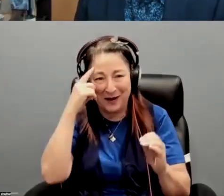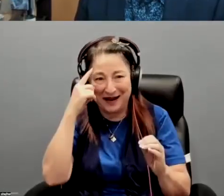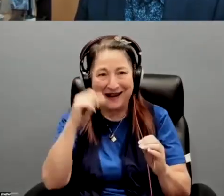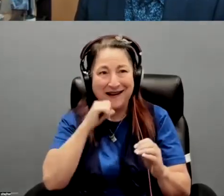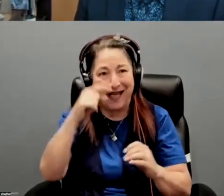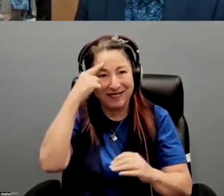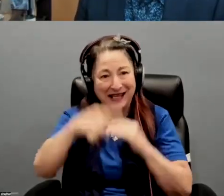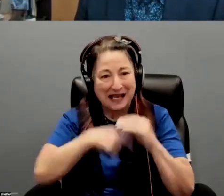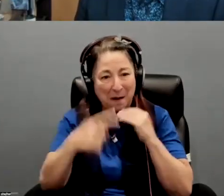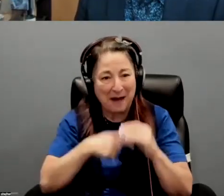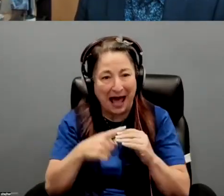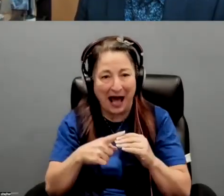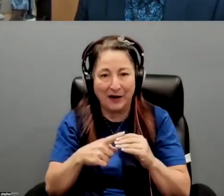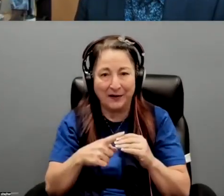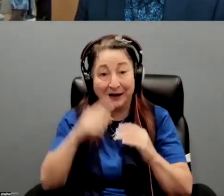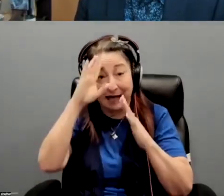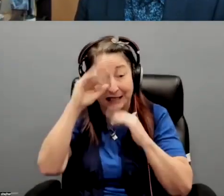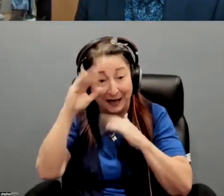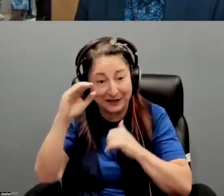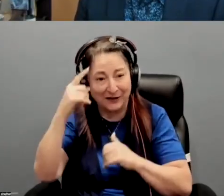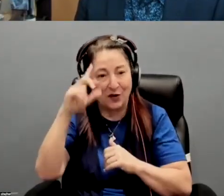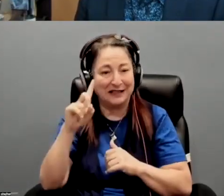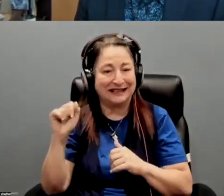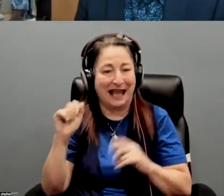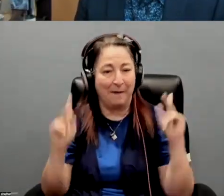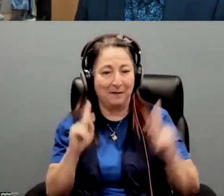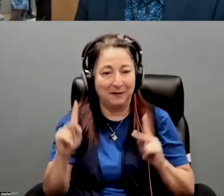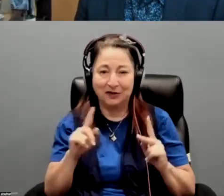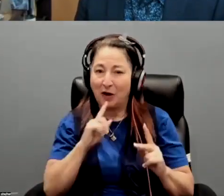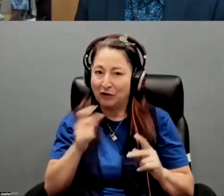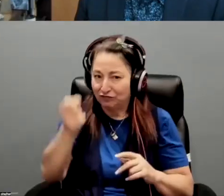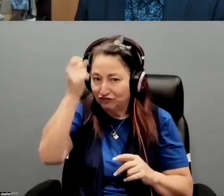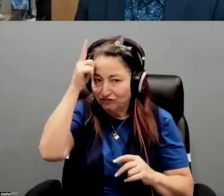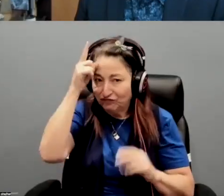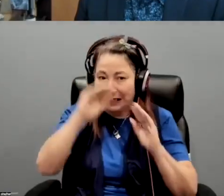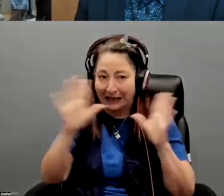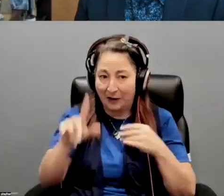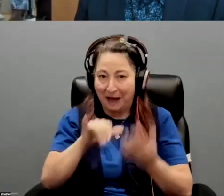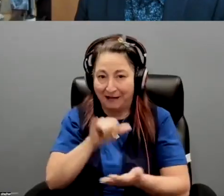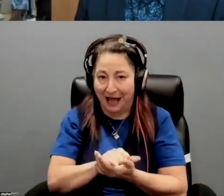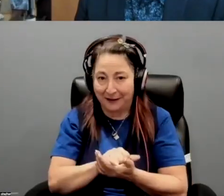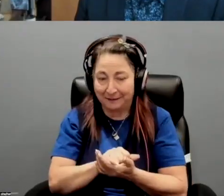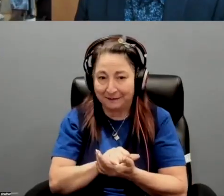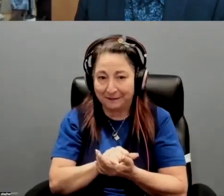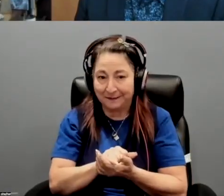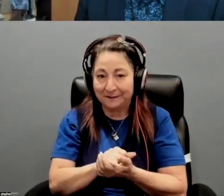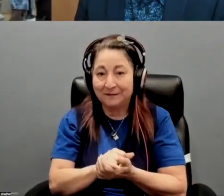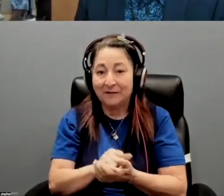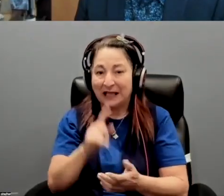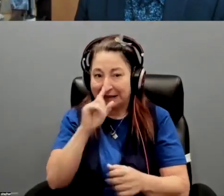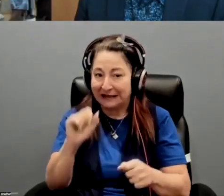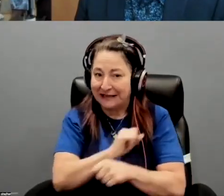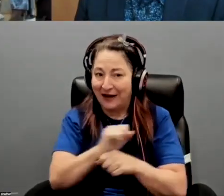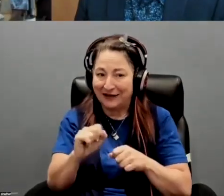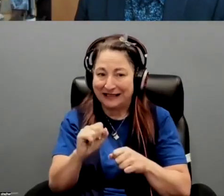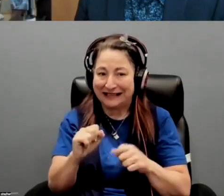about their expectations for disabled people. So I totally feel you on that. I think it is definitely so tricky